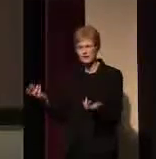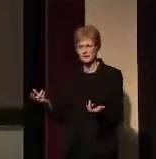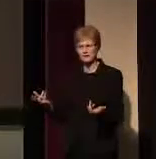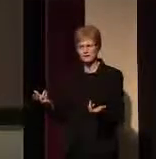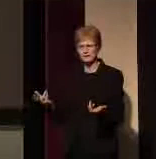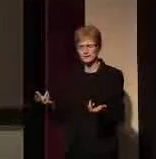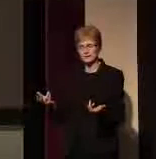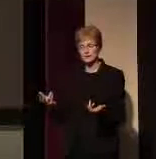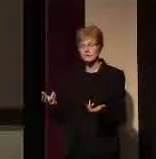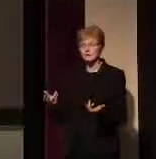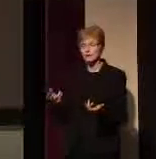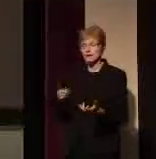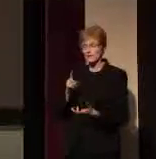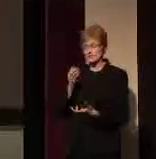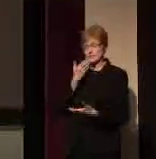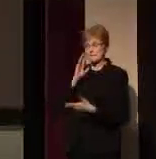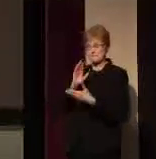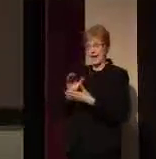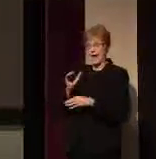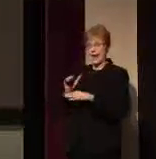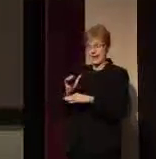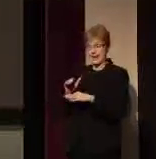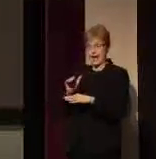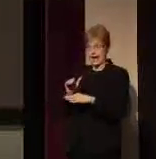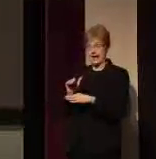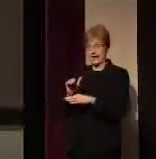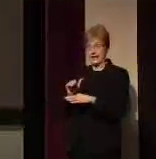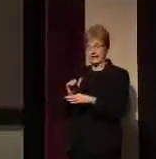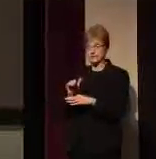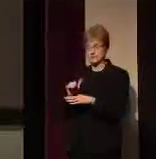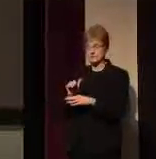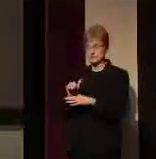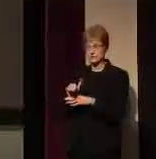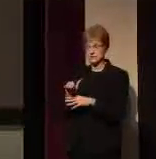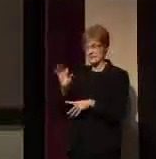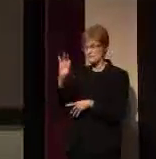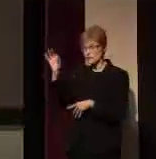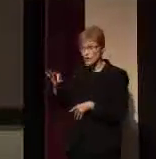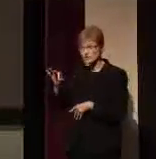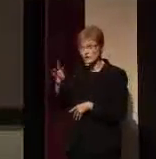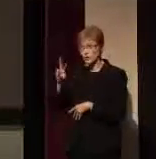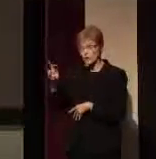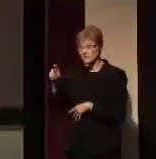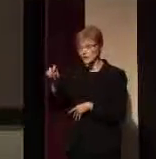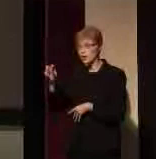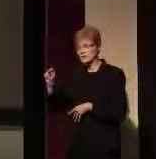The real bad night that they had that went all the way up to Ferguson, West Florissant, and